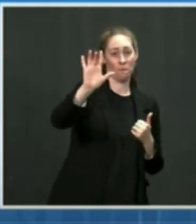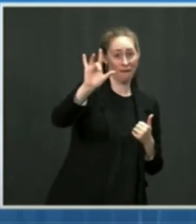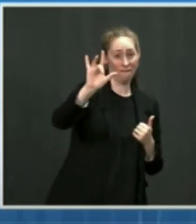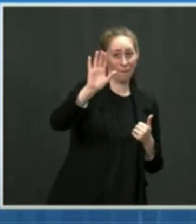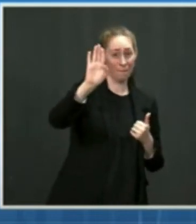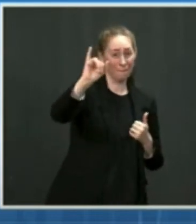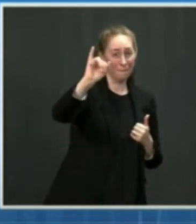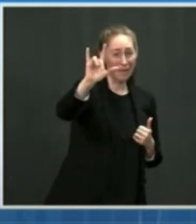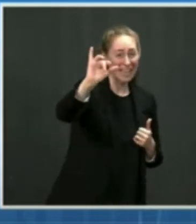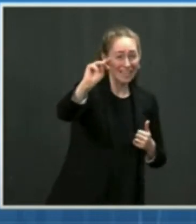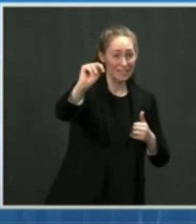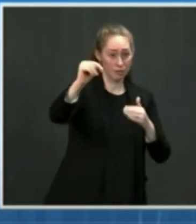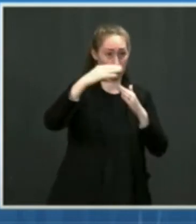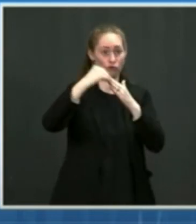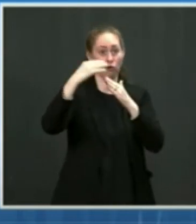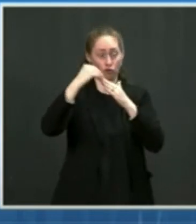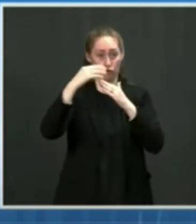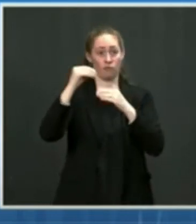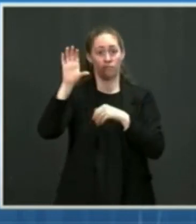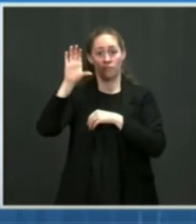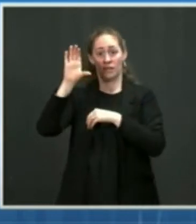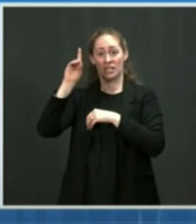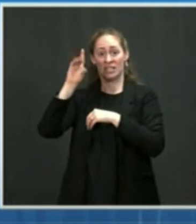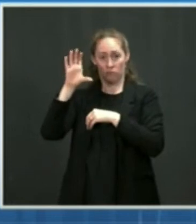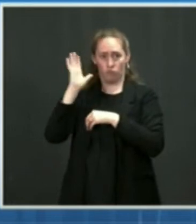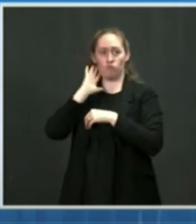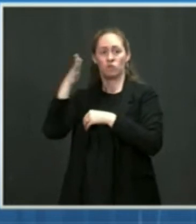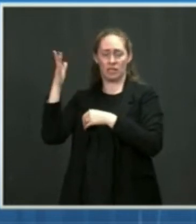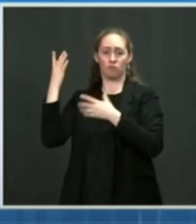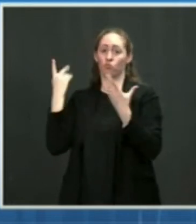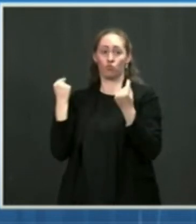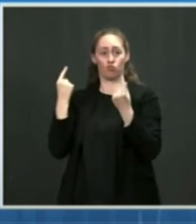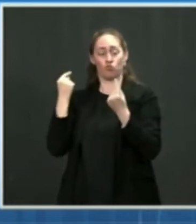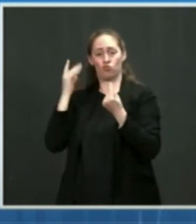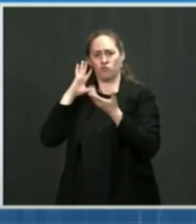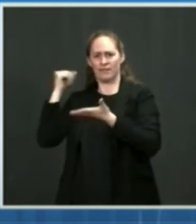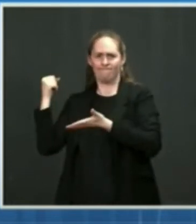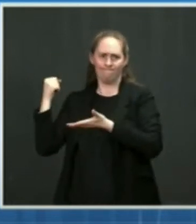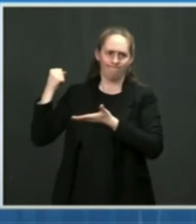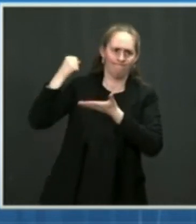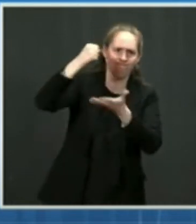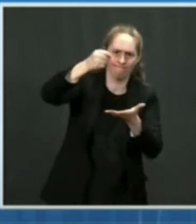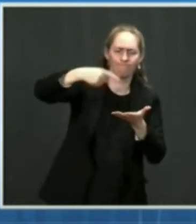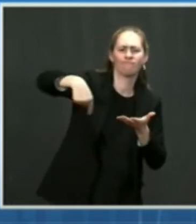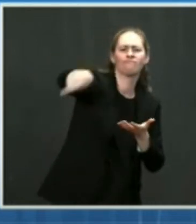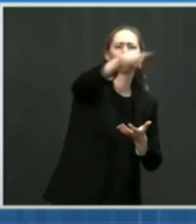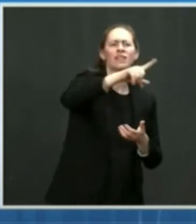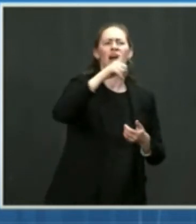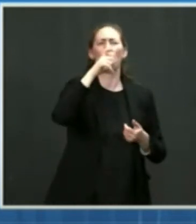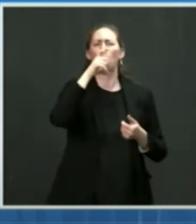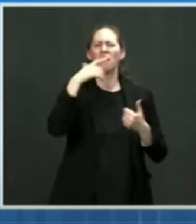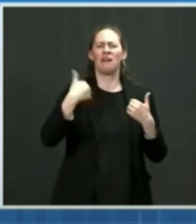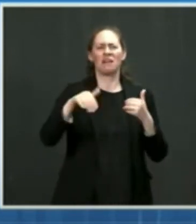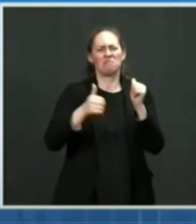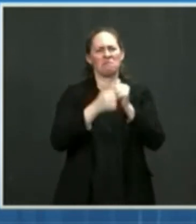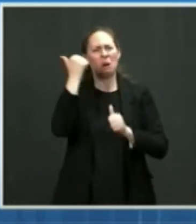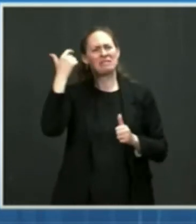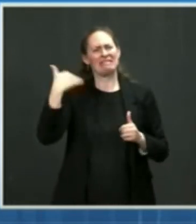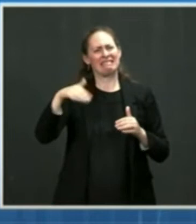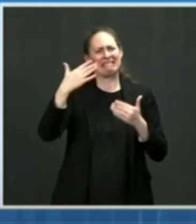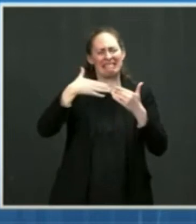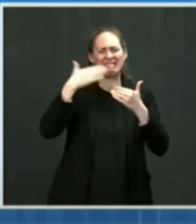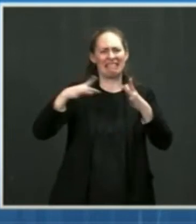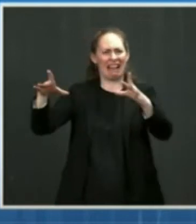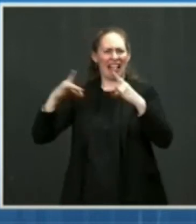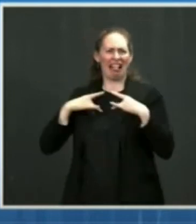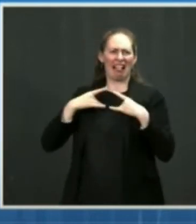testing efforts in communities at high risk and who are underserved across the country. We will continue to support and expand these